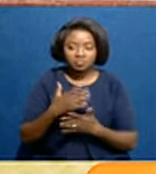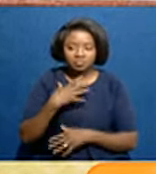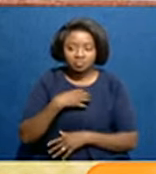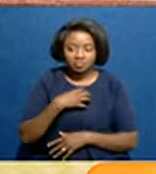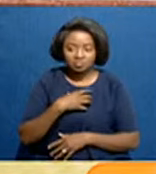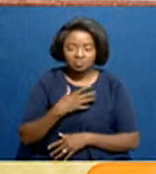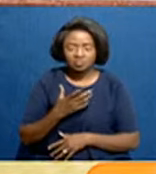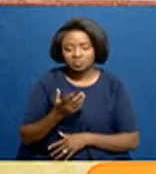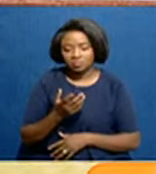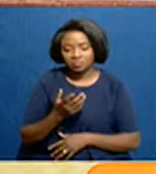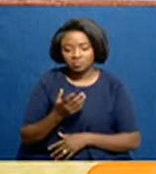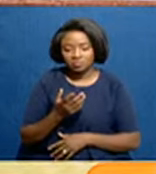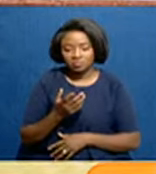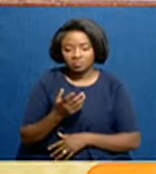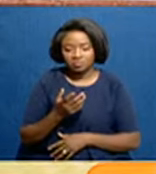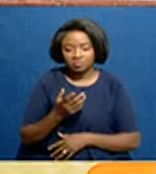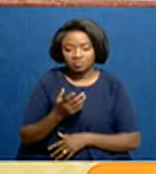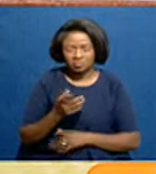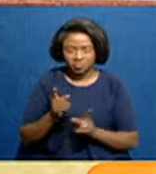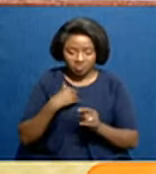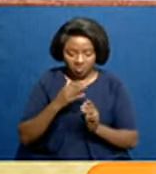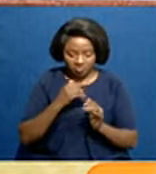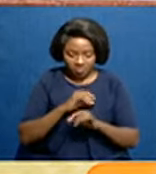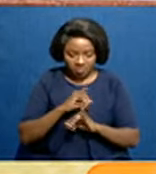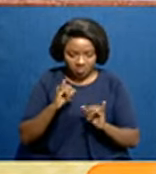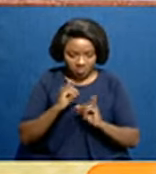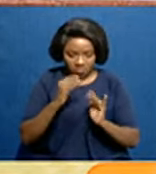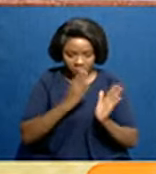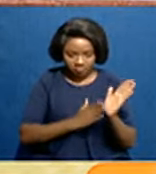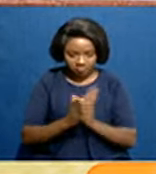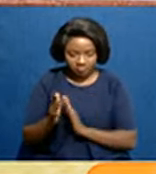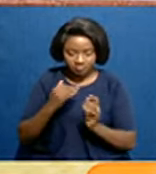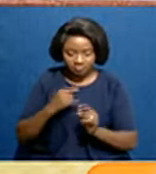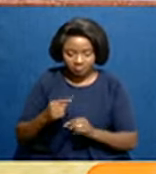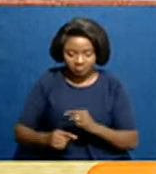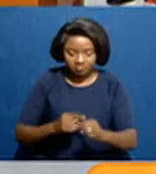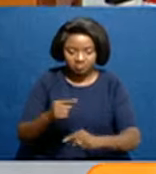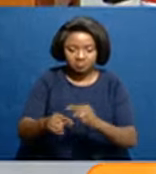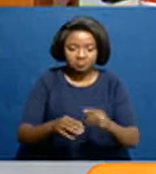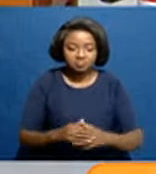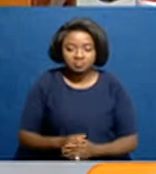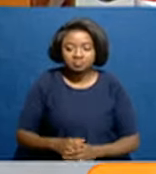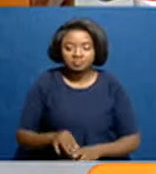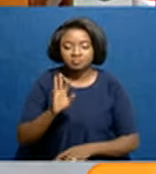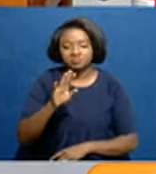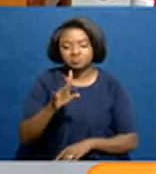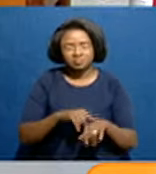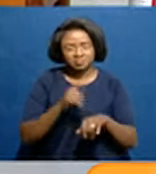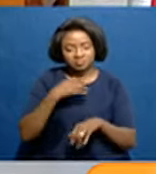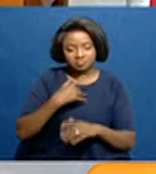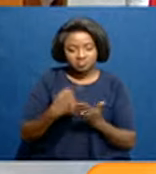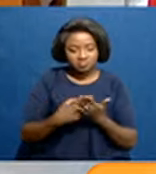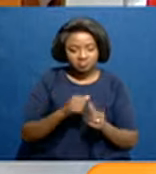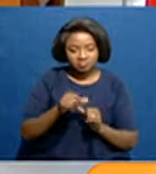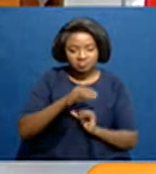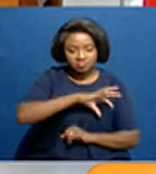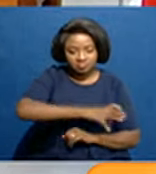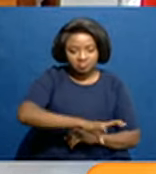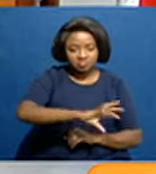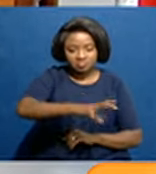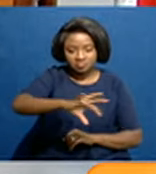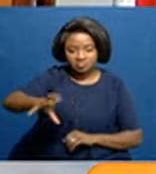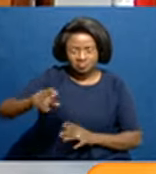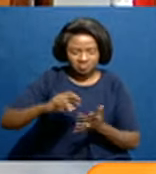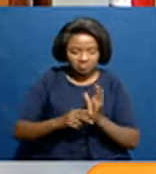put some safeguards to ensure that there is continuity. Tell me something. When it comes to counties, yes. Will counties have